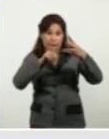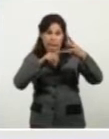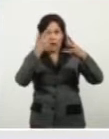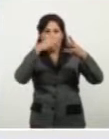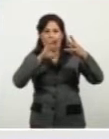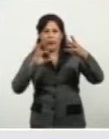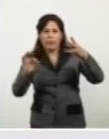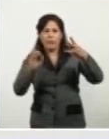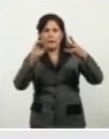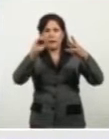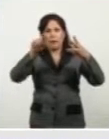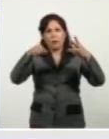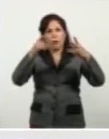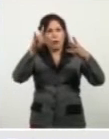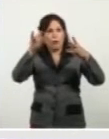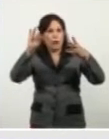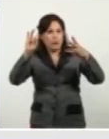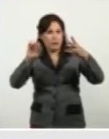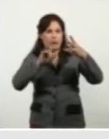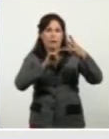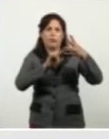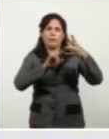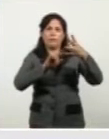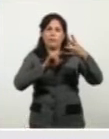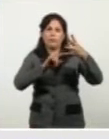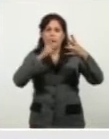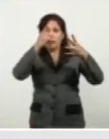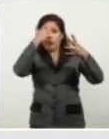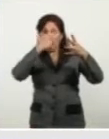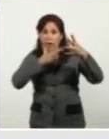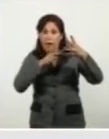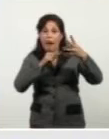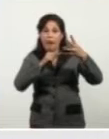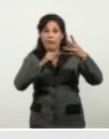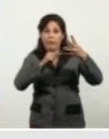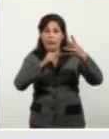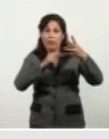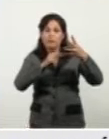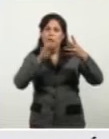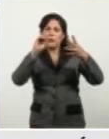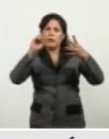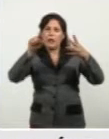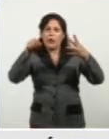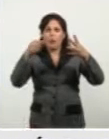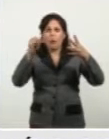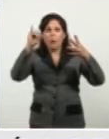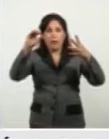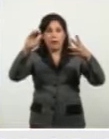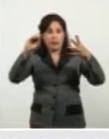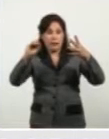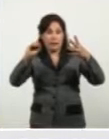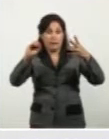Artemisa with 0.97, Ciego de Ávila with 0.69,